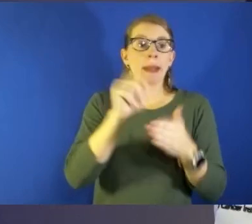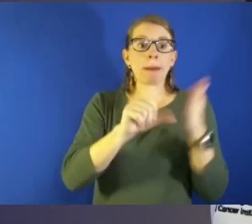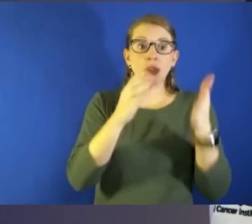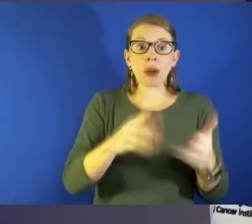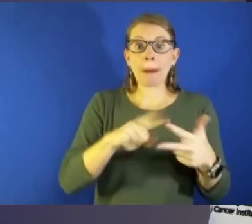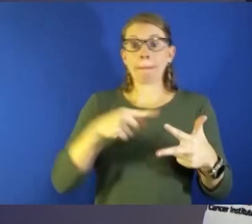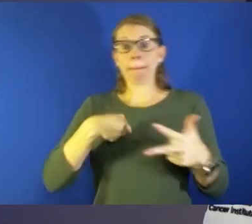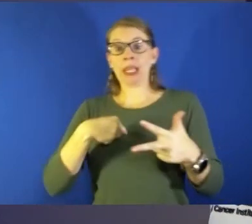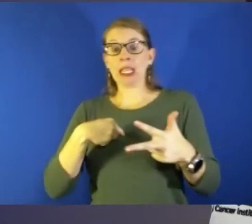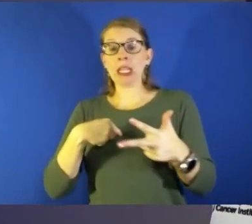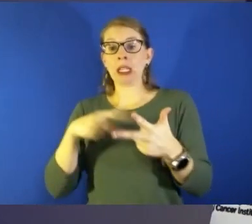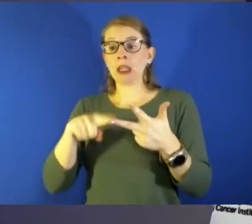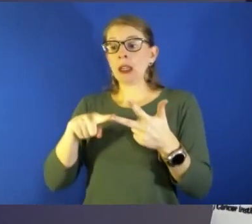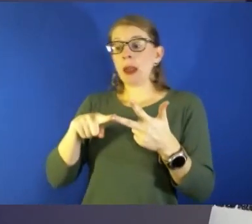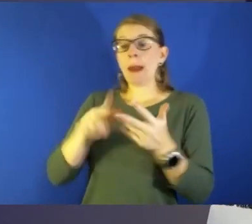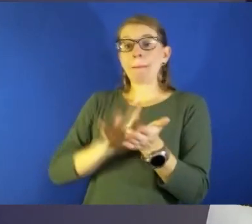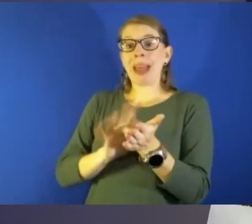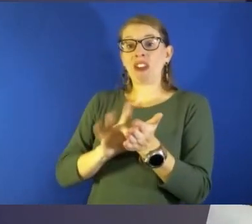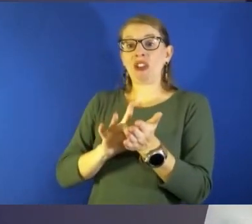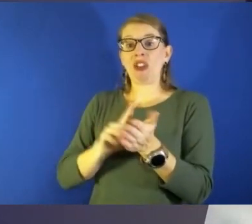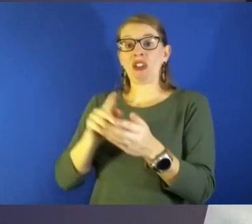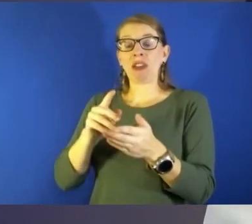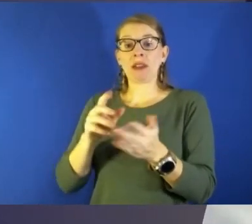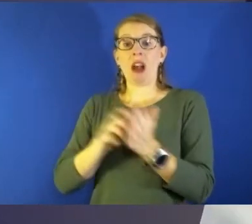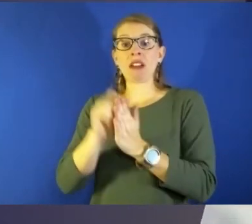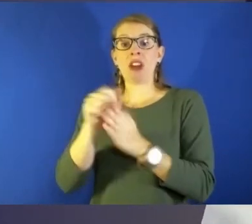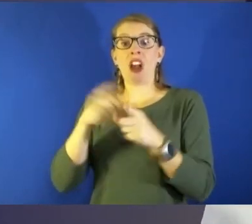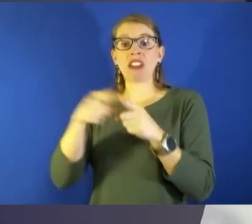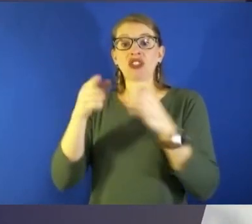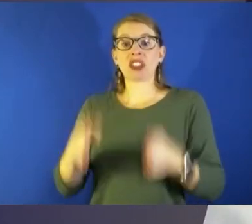medical oncologist, and they have